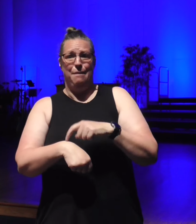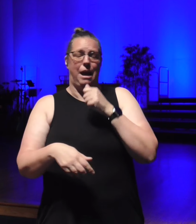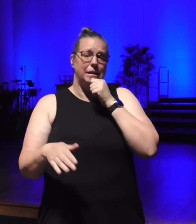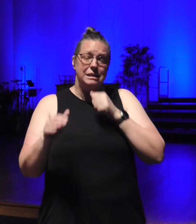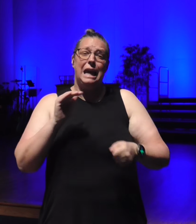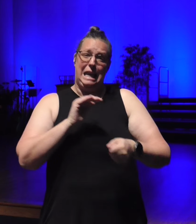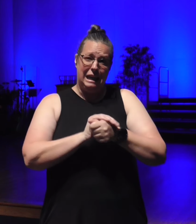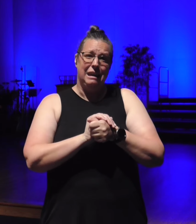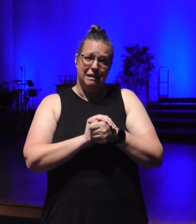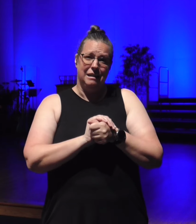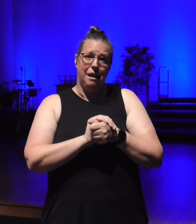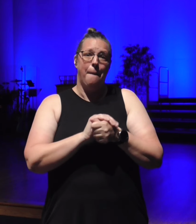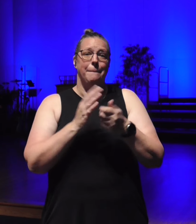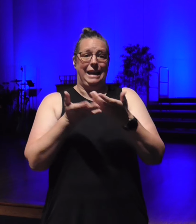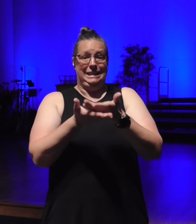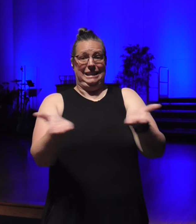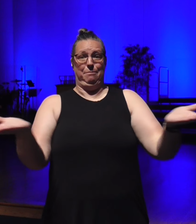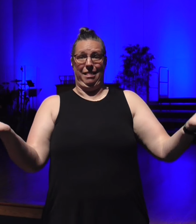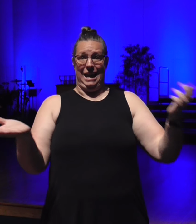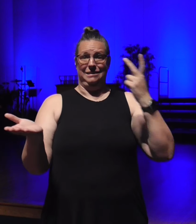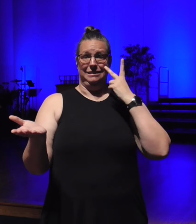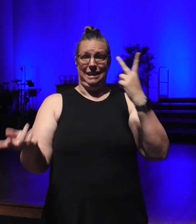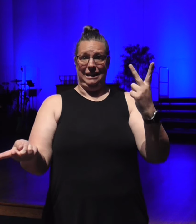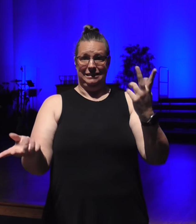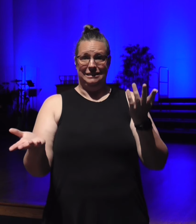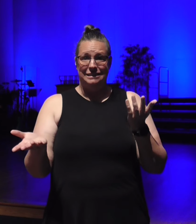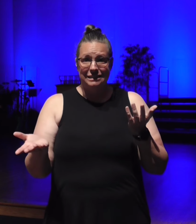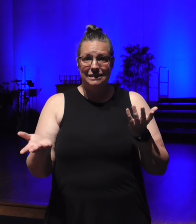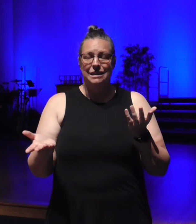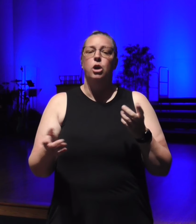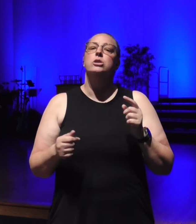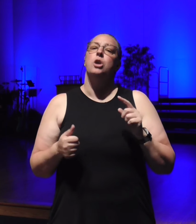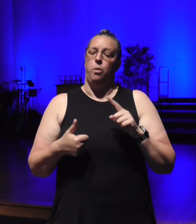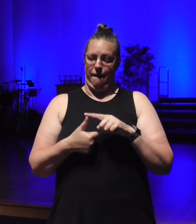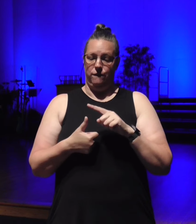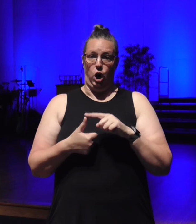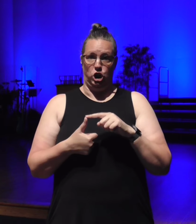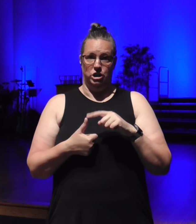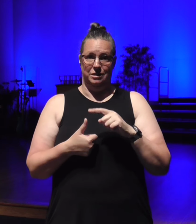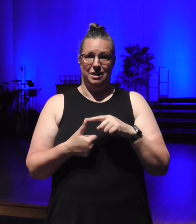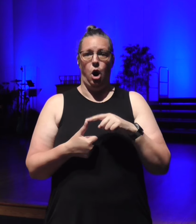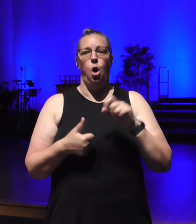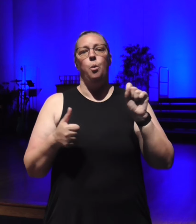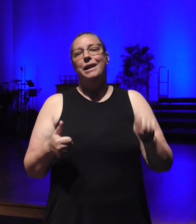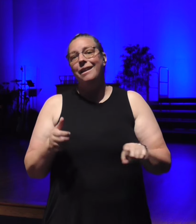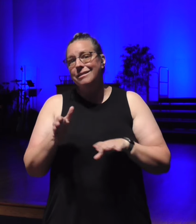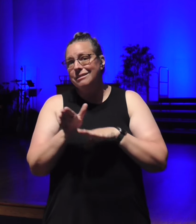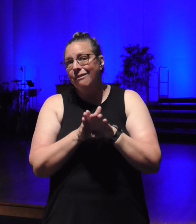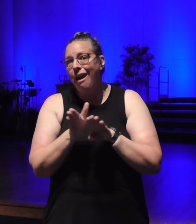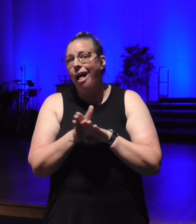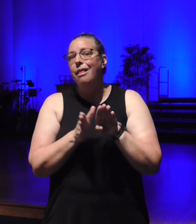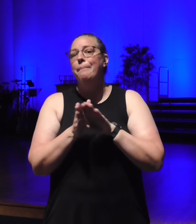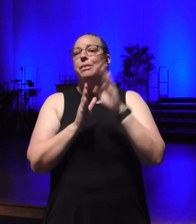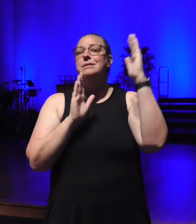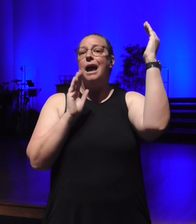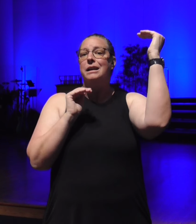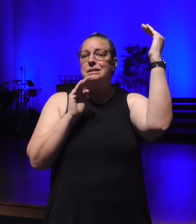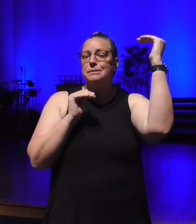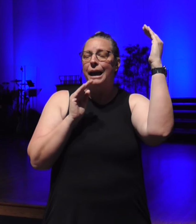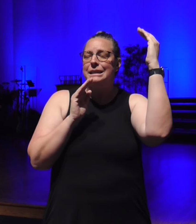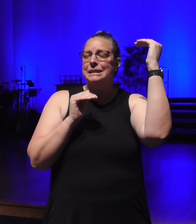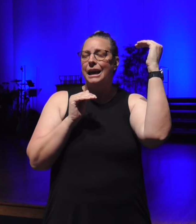plain sight. So the first way that we can begin to develop this expectation of grace is